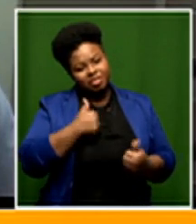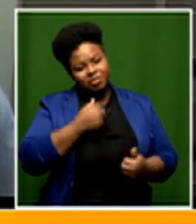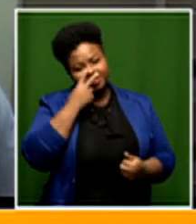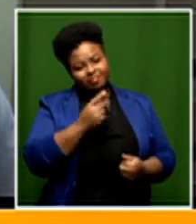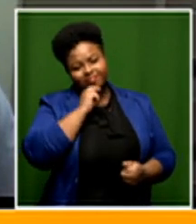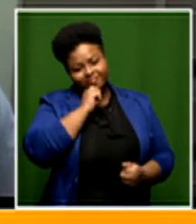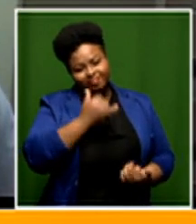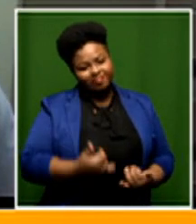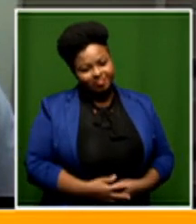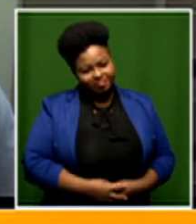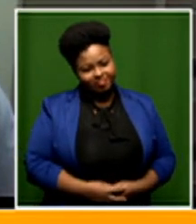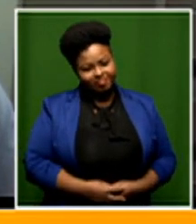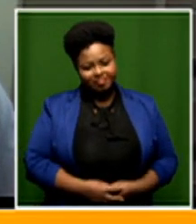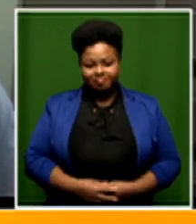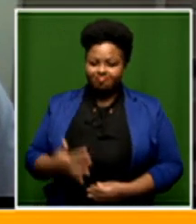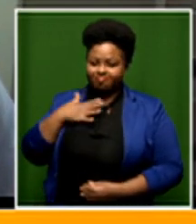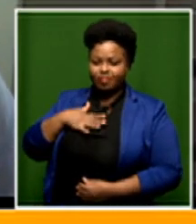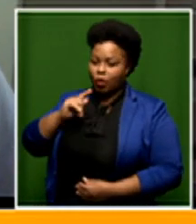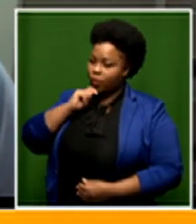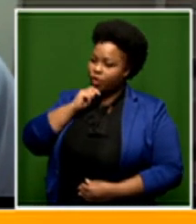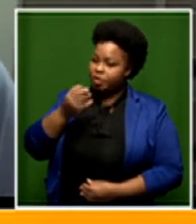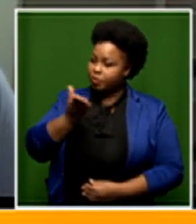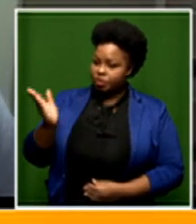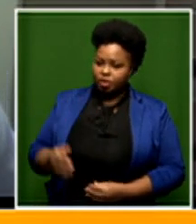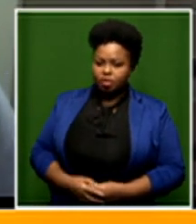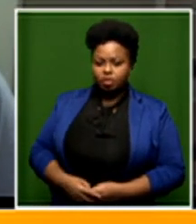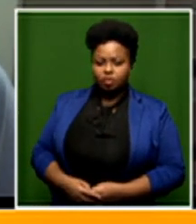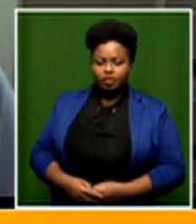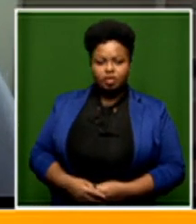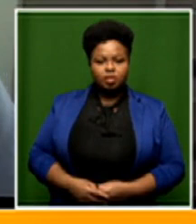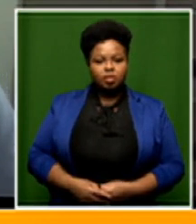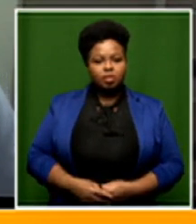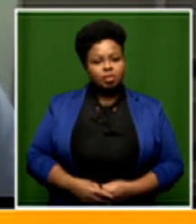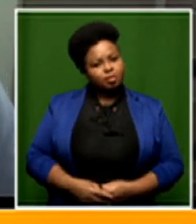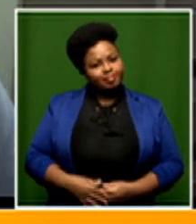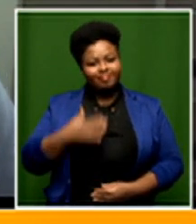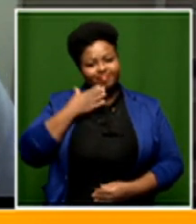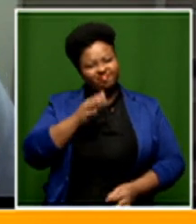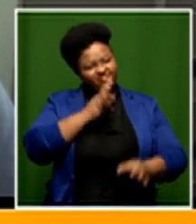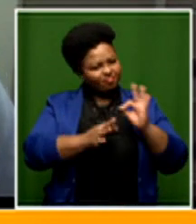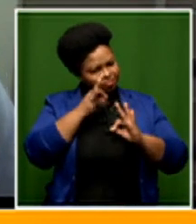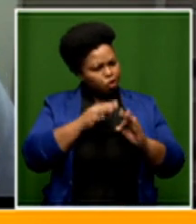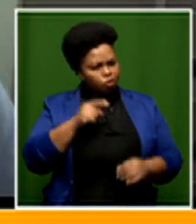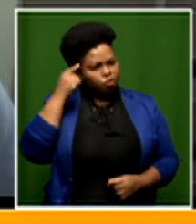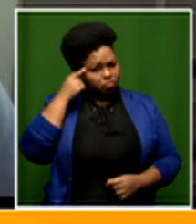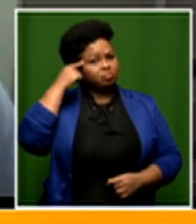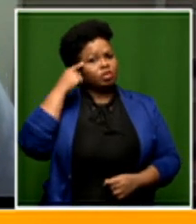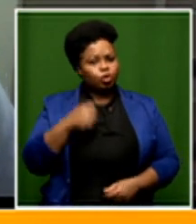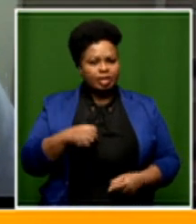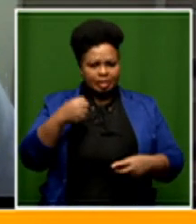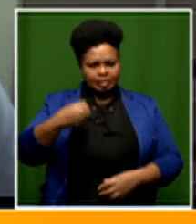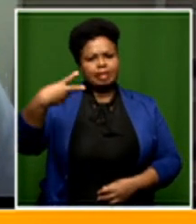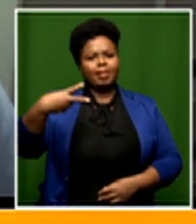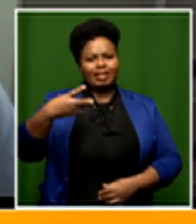you this morning. A pleasure and good morning to everybody. All right, so please elaborate on your notion that it would be a